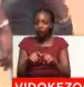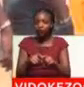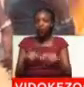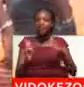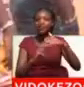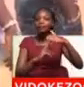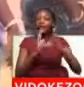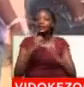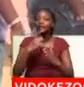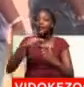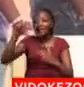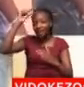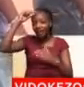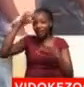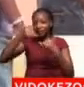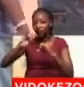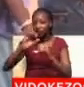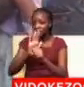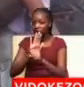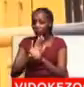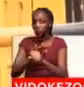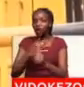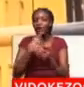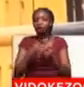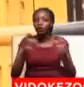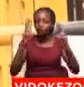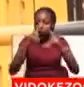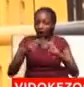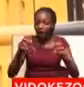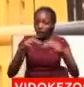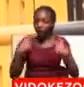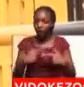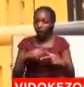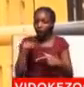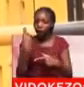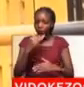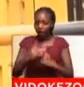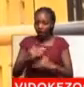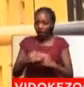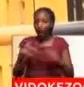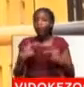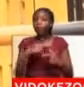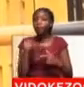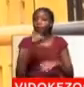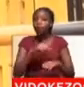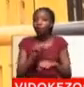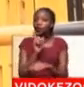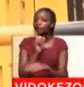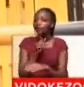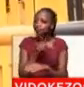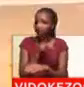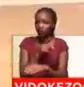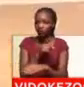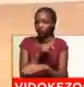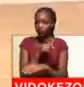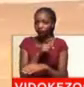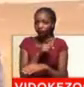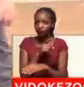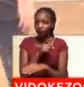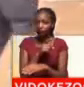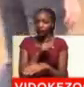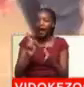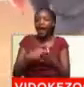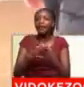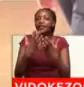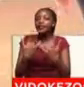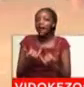serikali inaendelea kukaza kamba katika mchakato wa kuwasaka wale ambao walikuwa na ukaribu na wale ambao walipatikana na virusi hivyo. Kwa